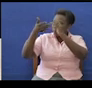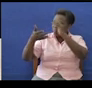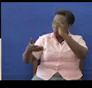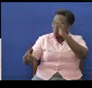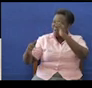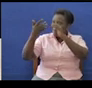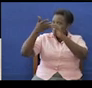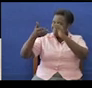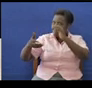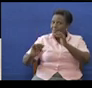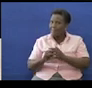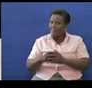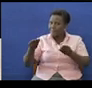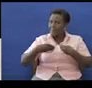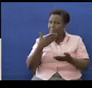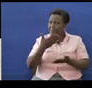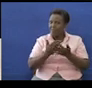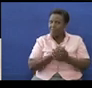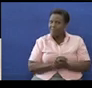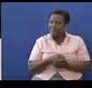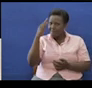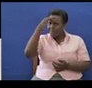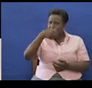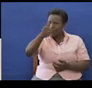me a good example of that? Aha.